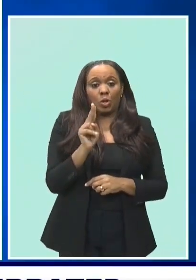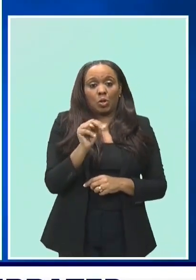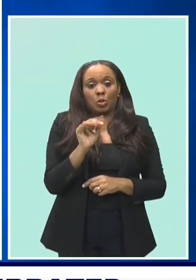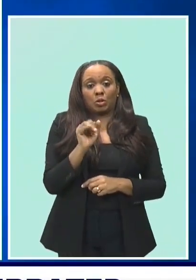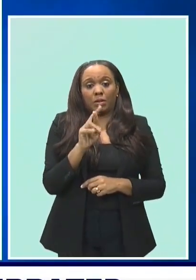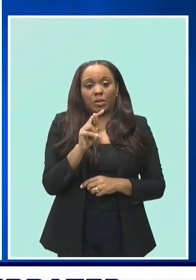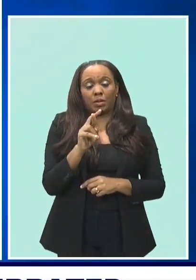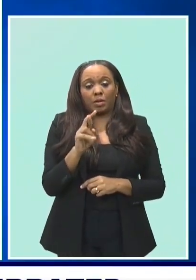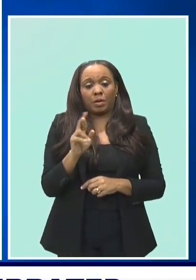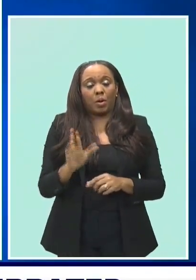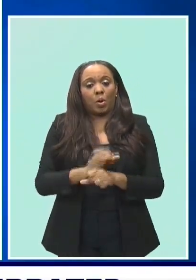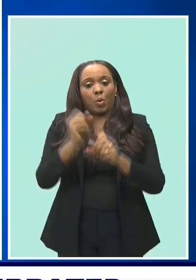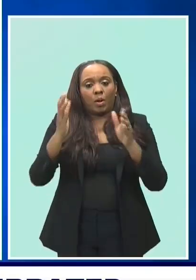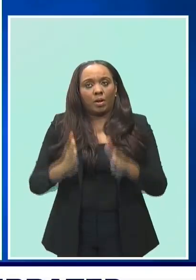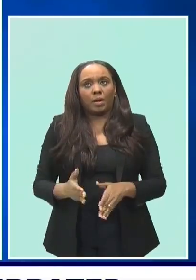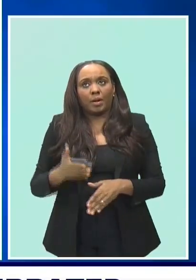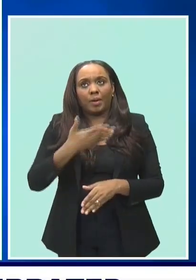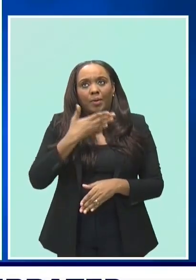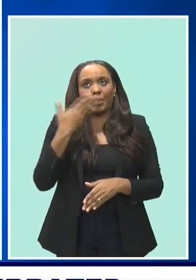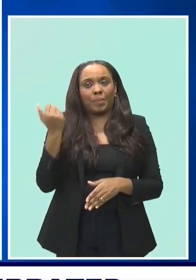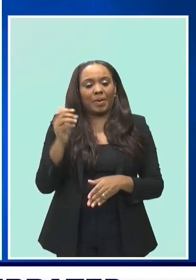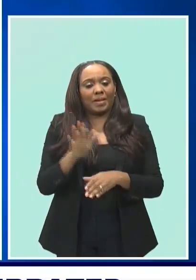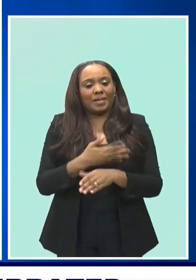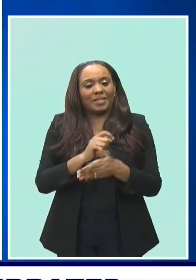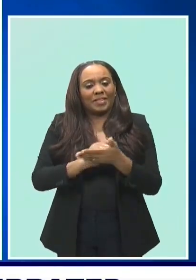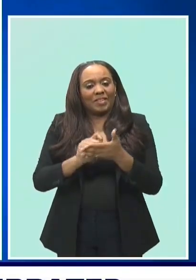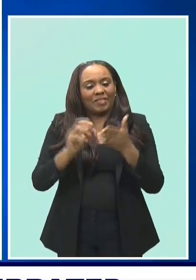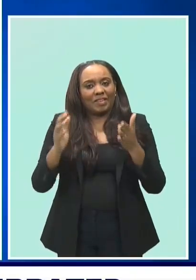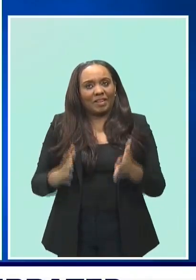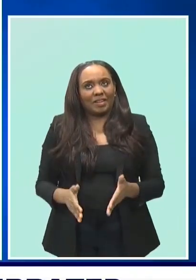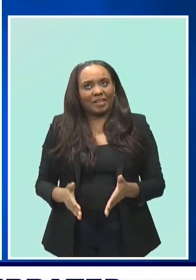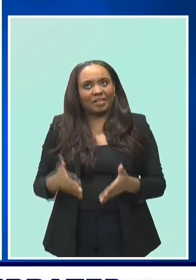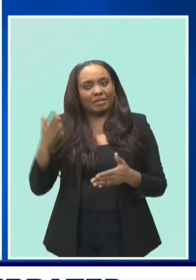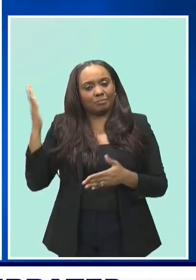King, the Best Songwriters. That award went to the Water